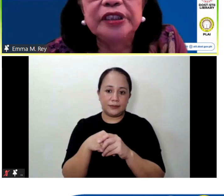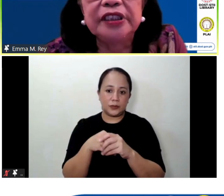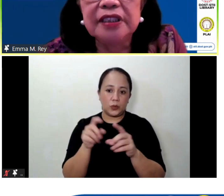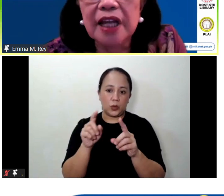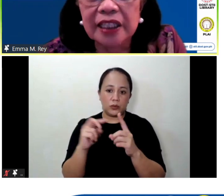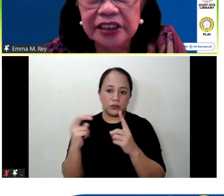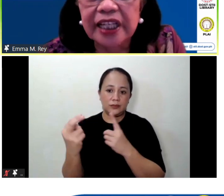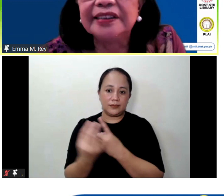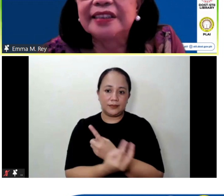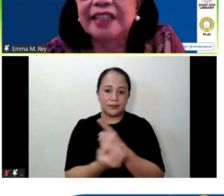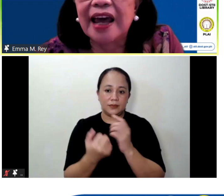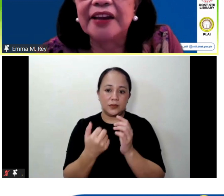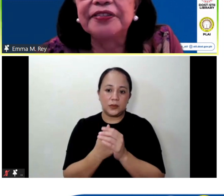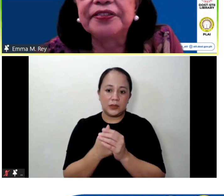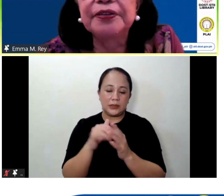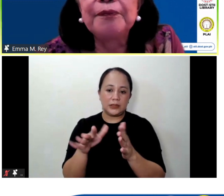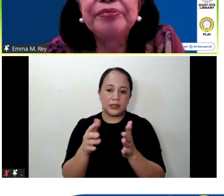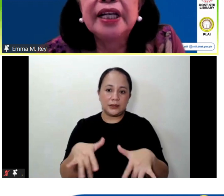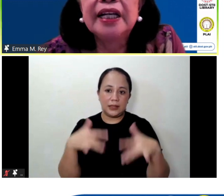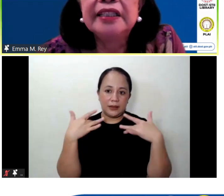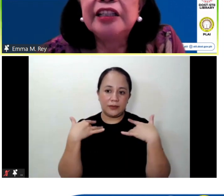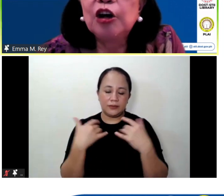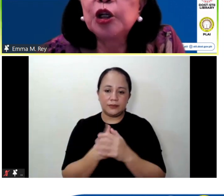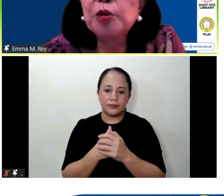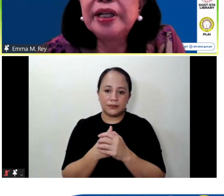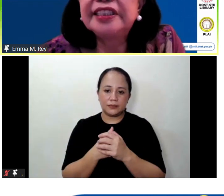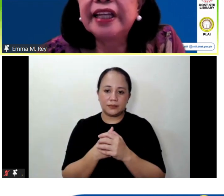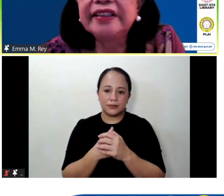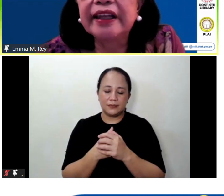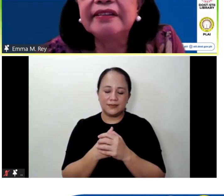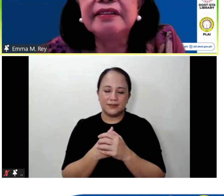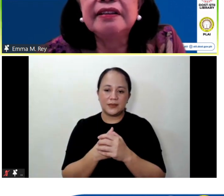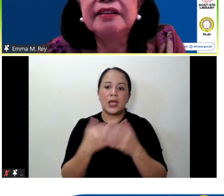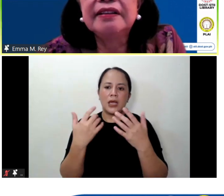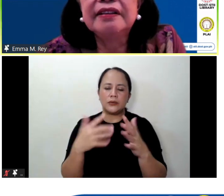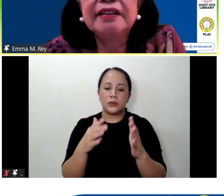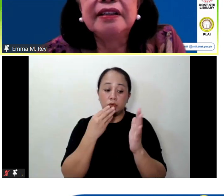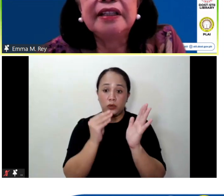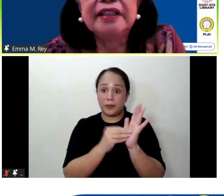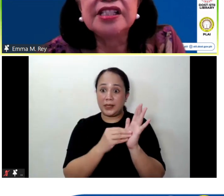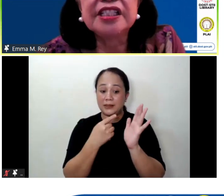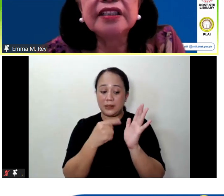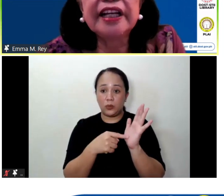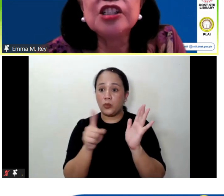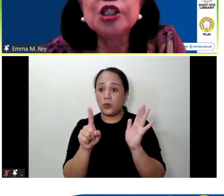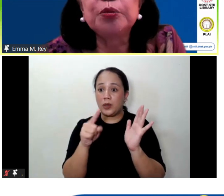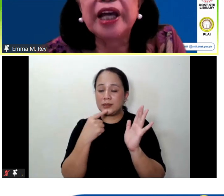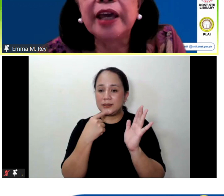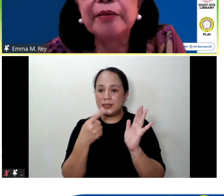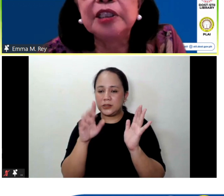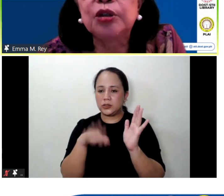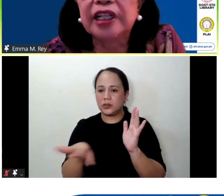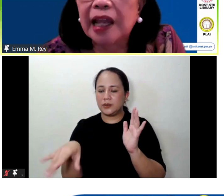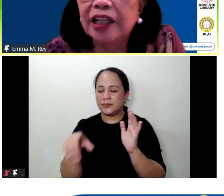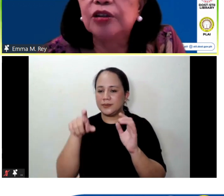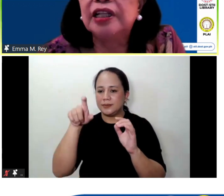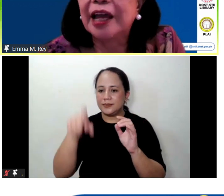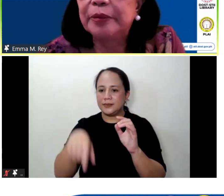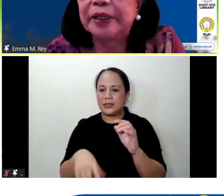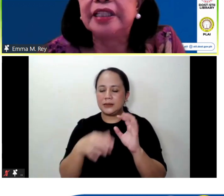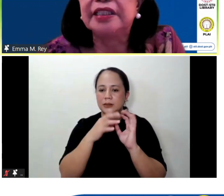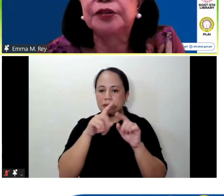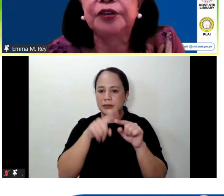of a child's life. The document stated that children should be able to rely